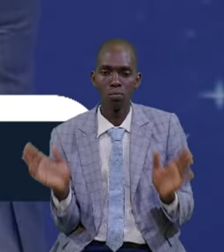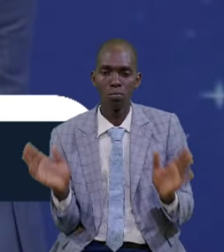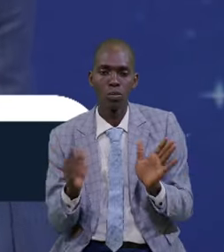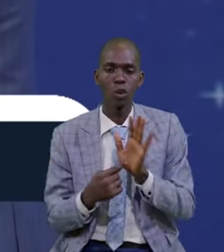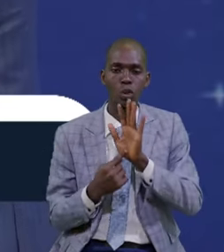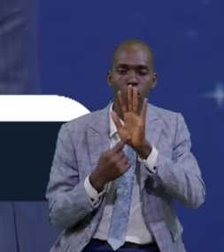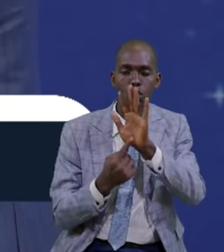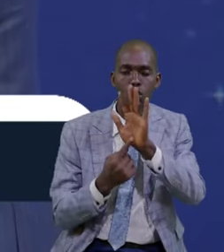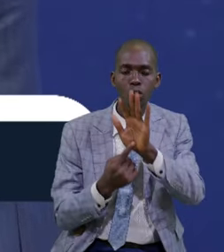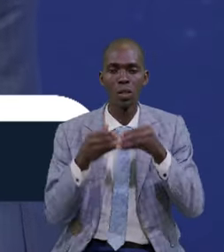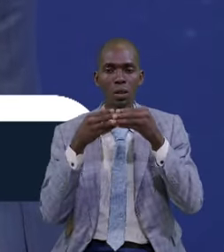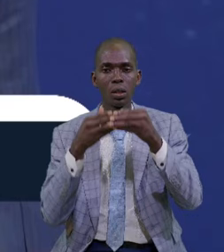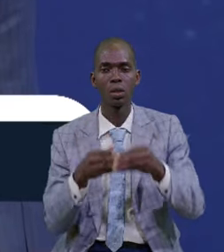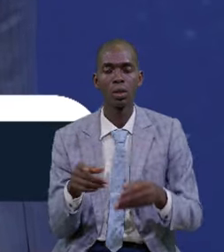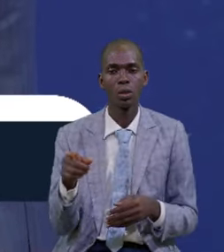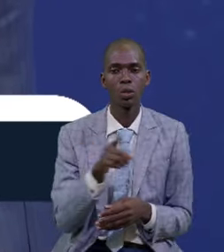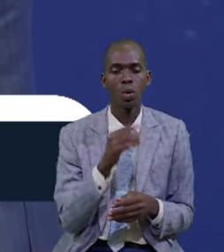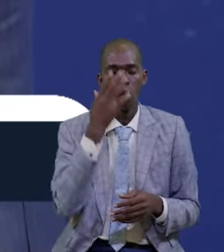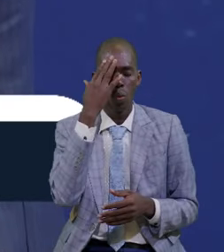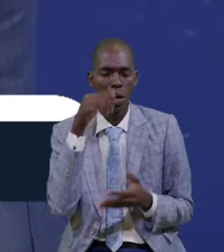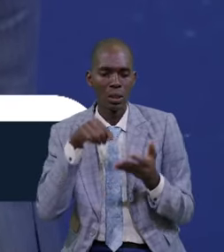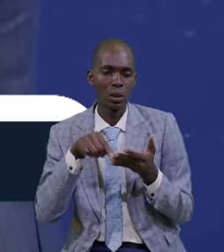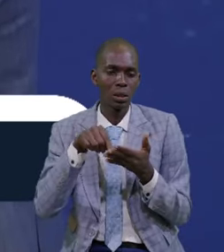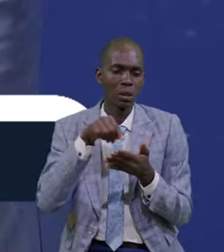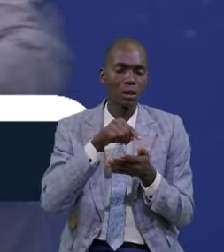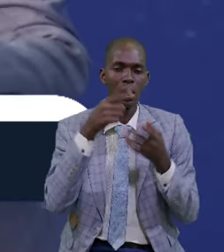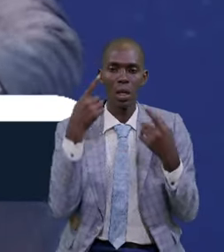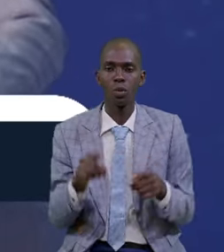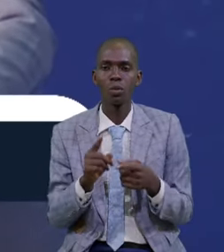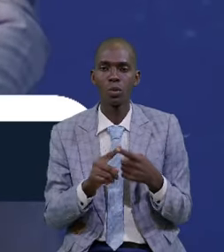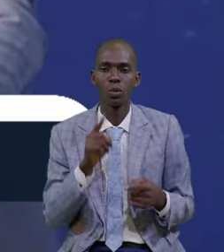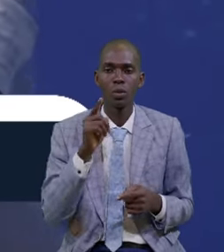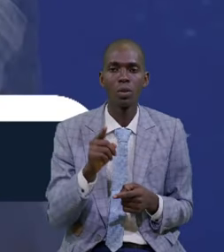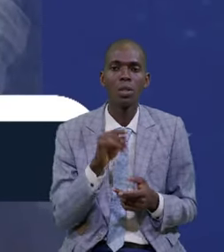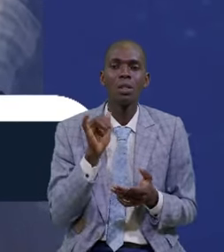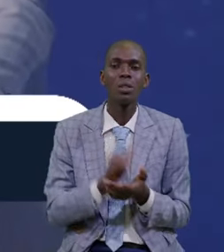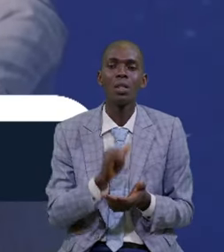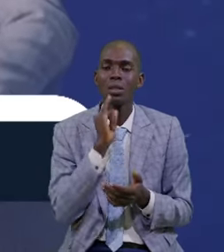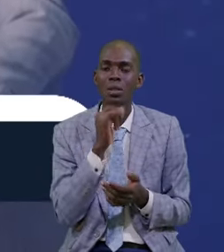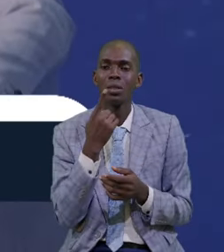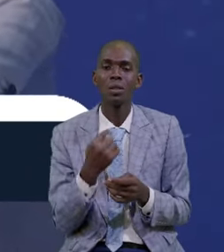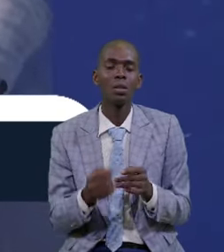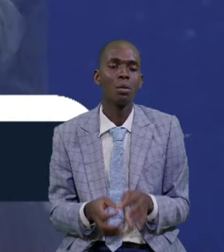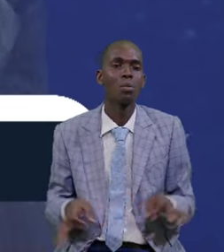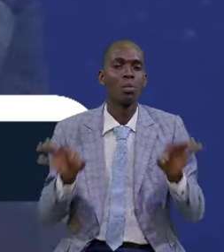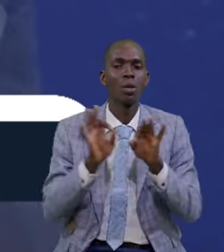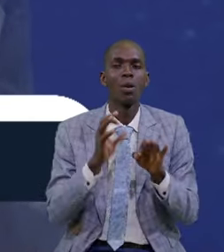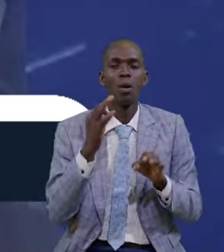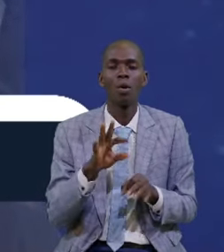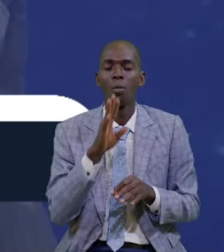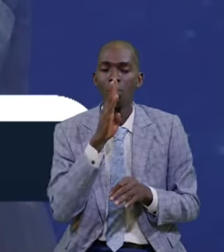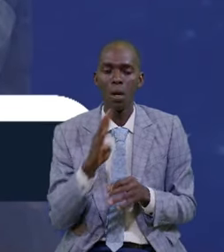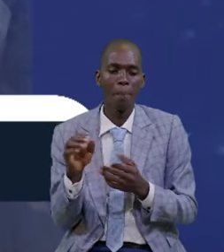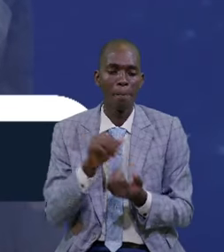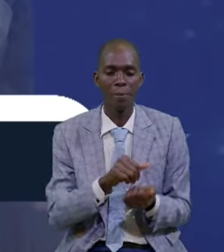why this is happening. That's the essence of being baptized in the Holy Ghost. But